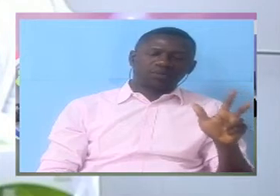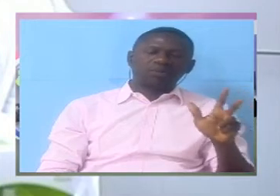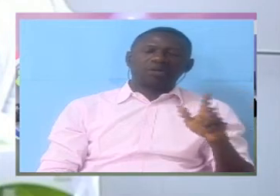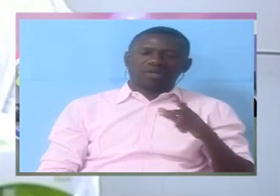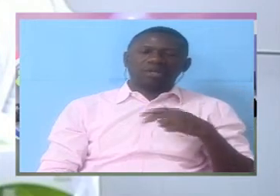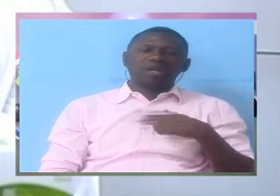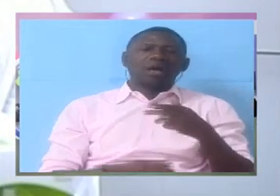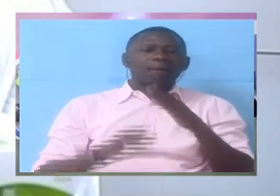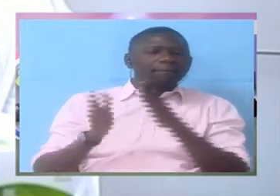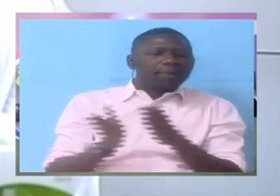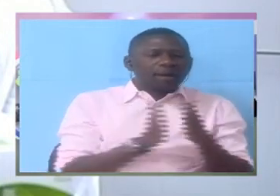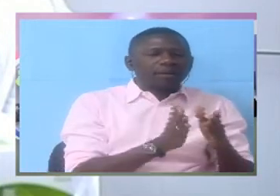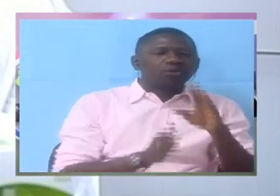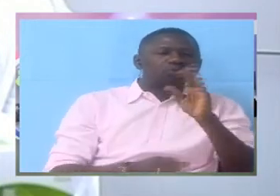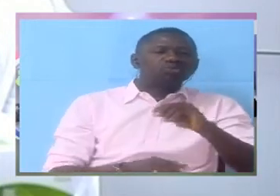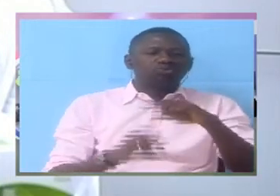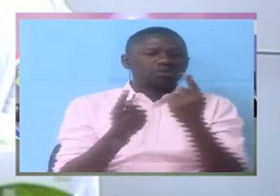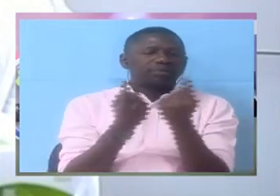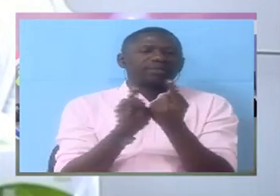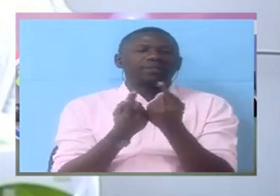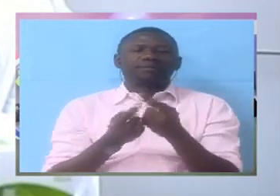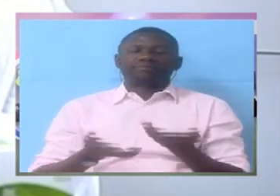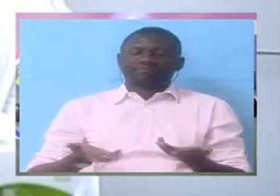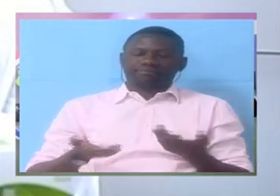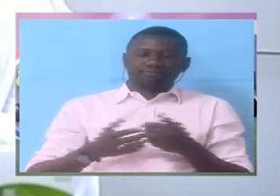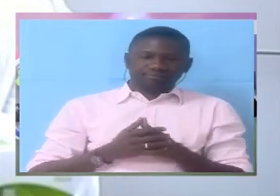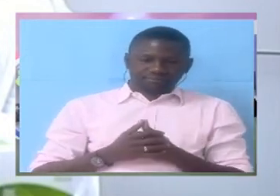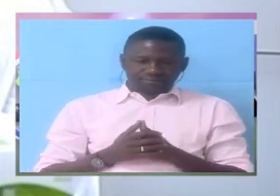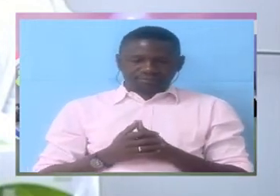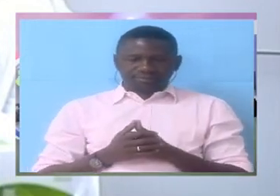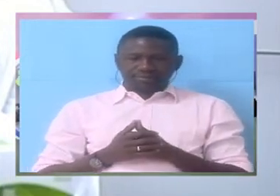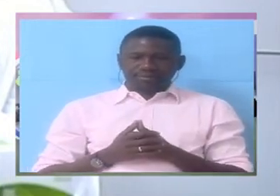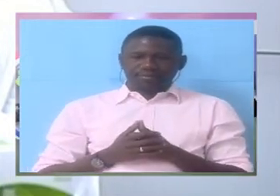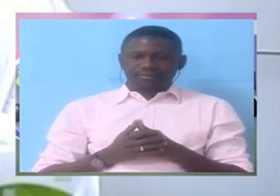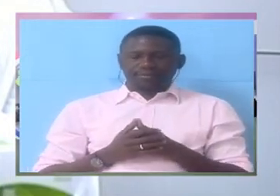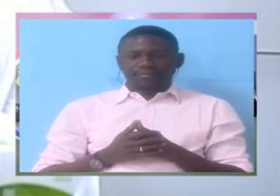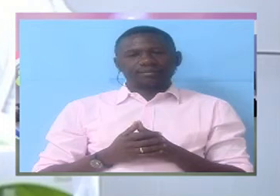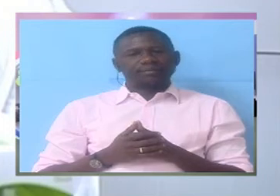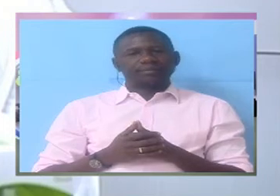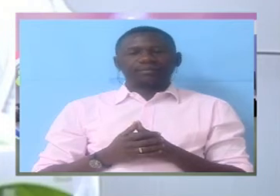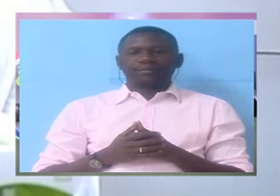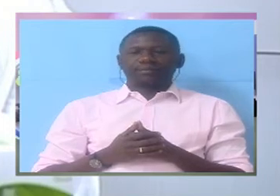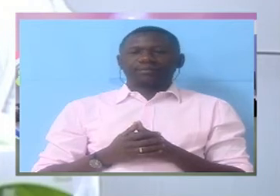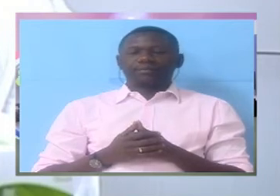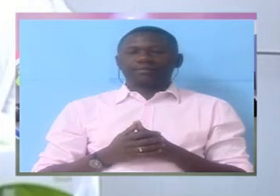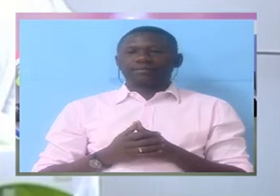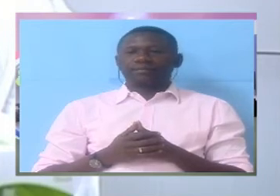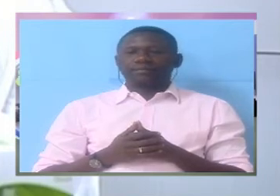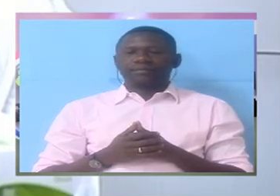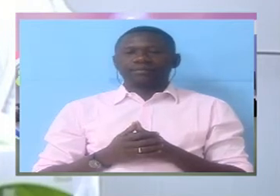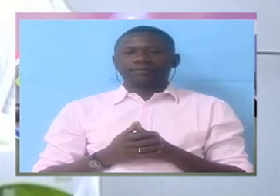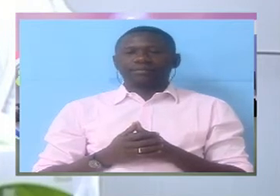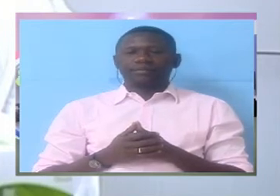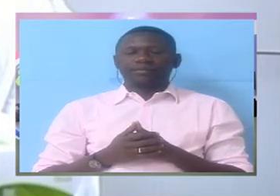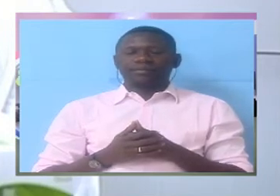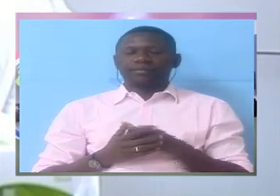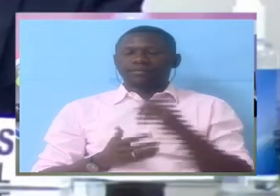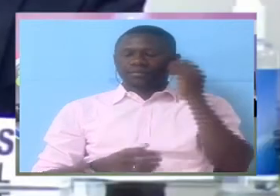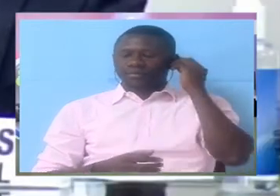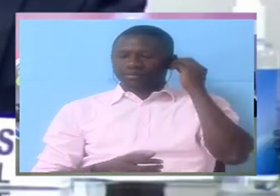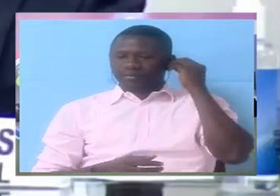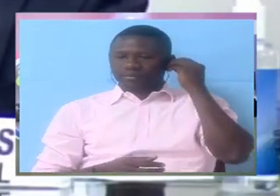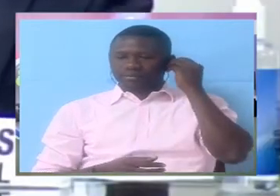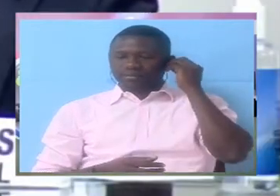something. Honorable Omar Jalo bendal num puruka ku kacha kula meyalon ko lefta ka waleke. Then